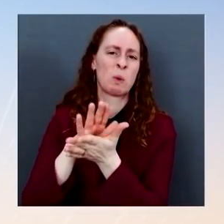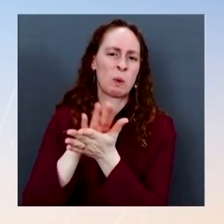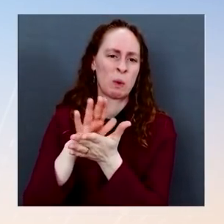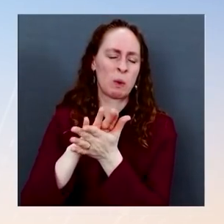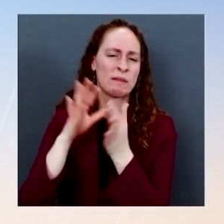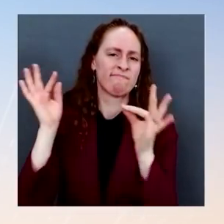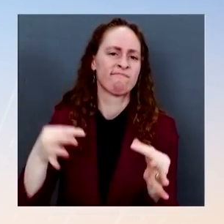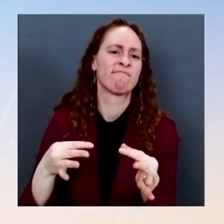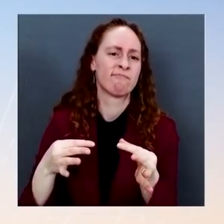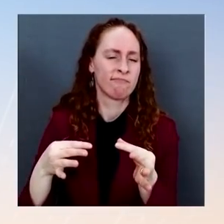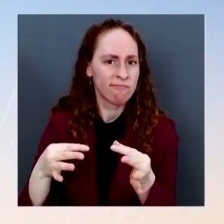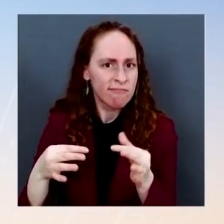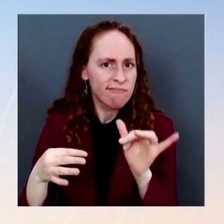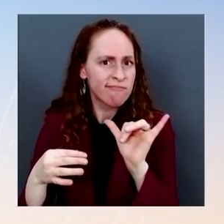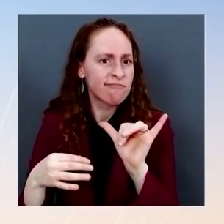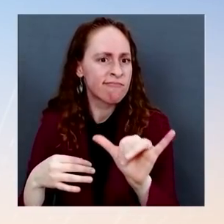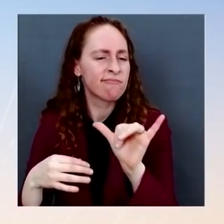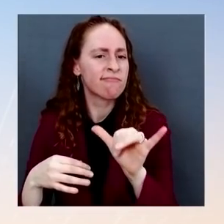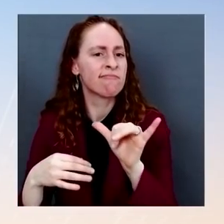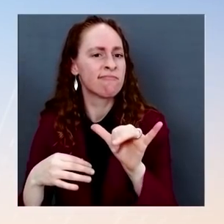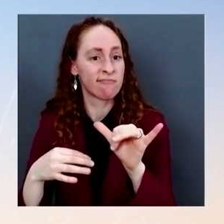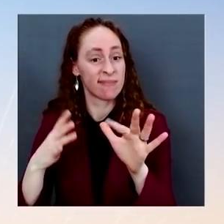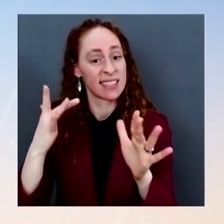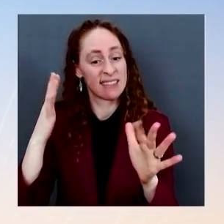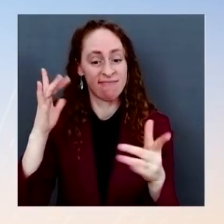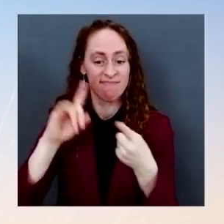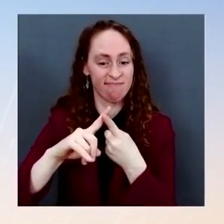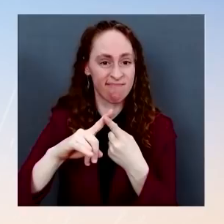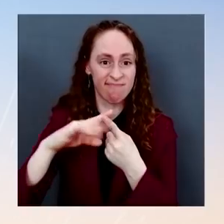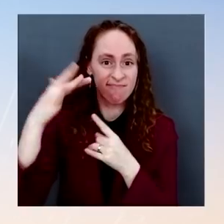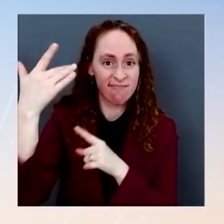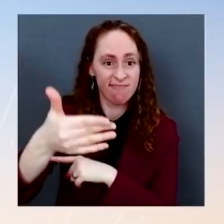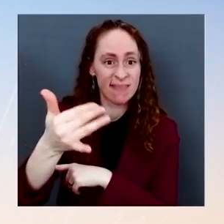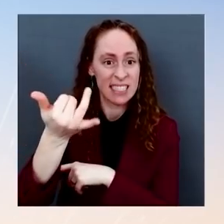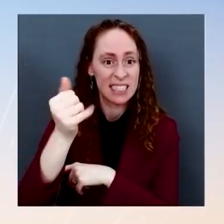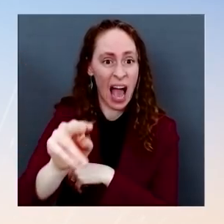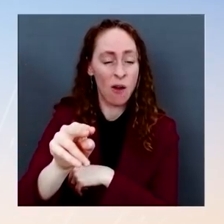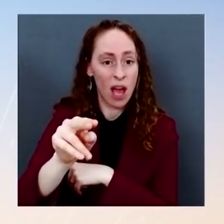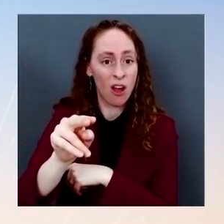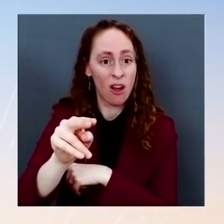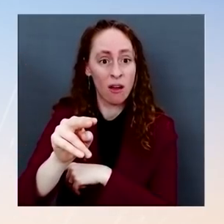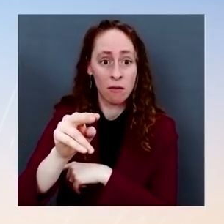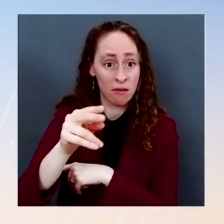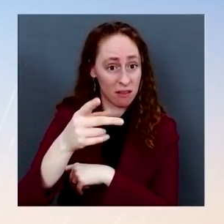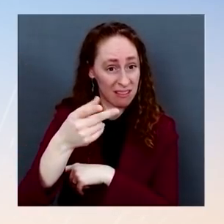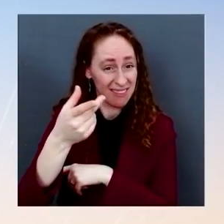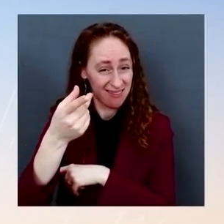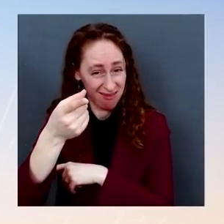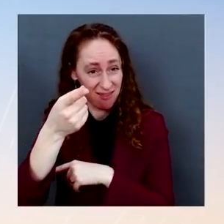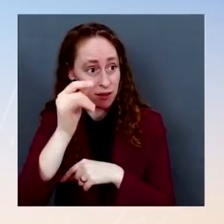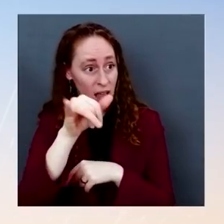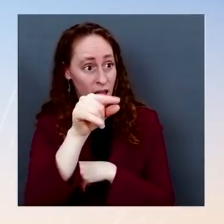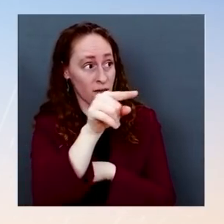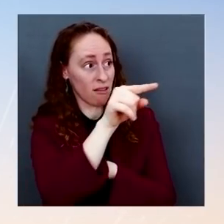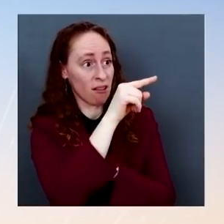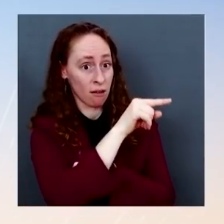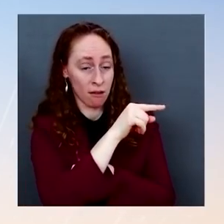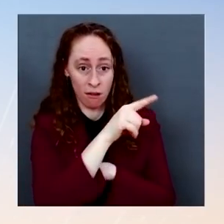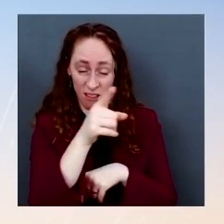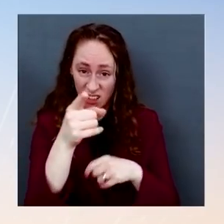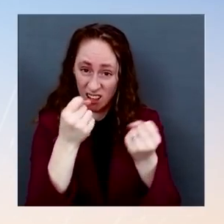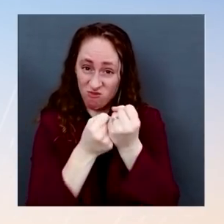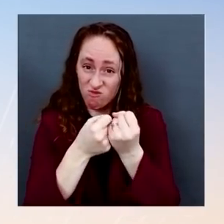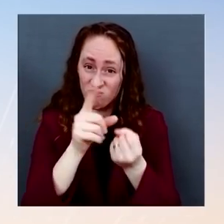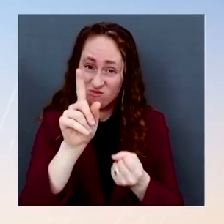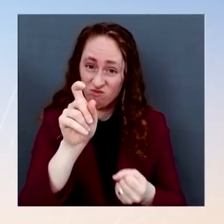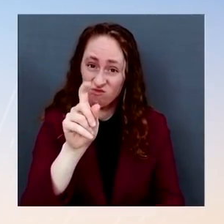the decisions that they feel are appropriate for their communities. Our objective and the president's objective is to keep schools open, and 99% of them